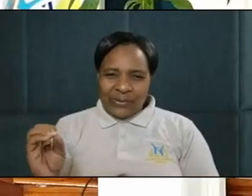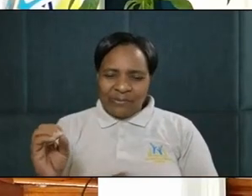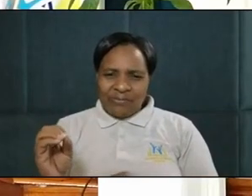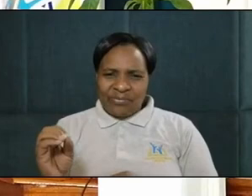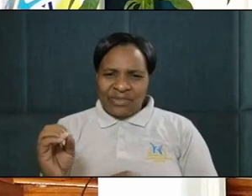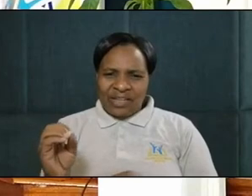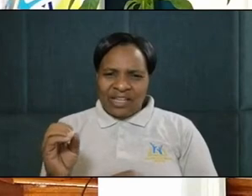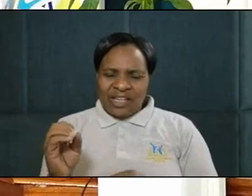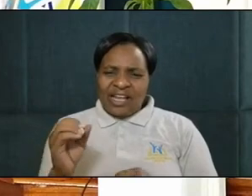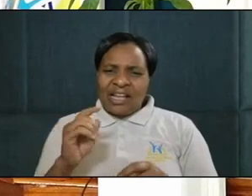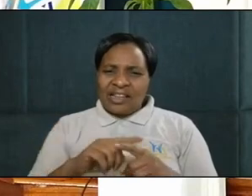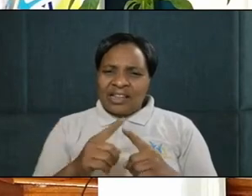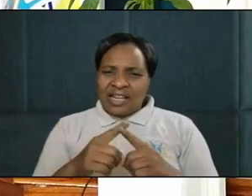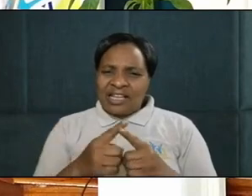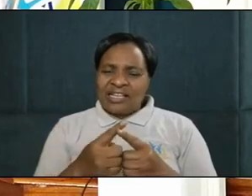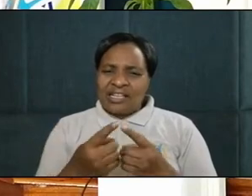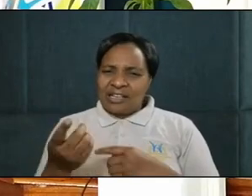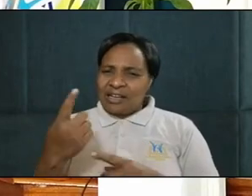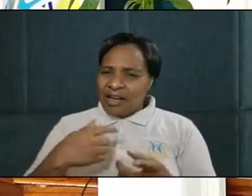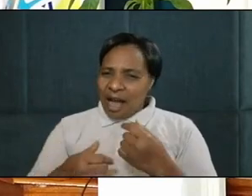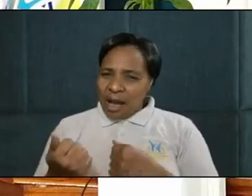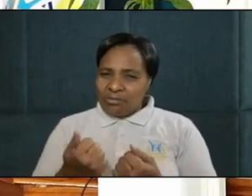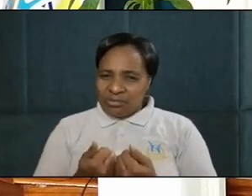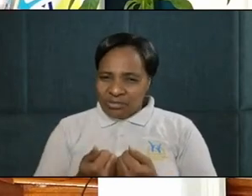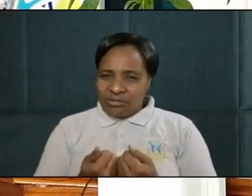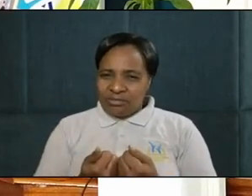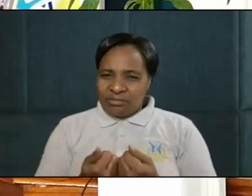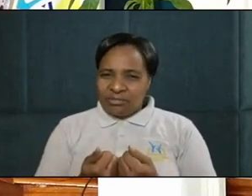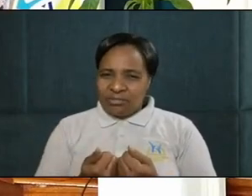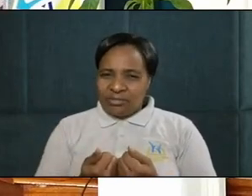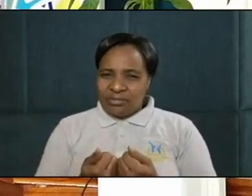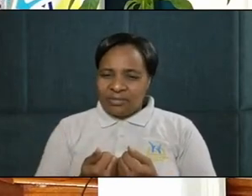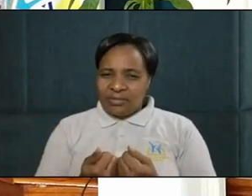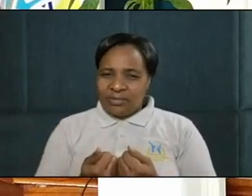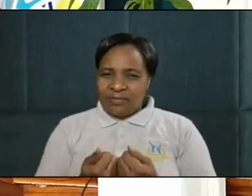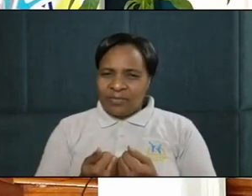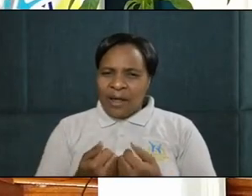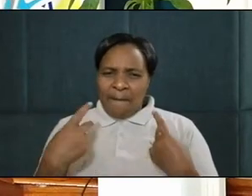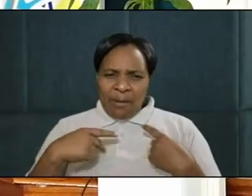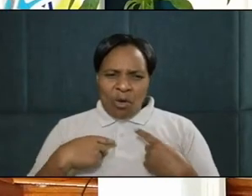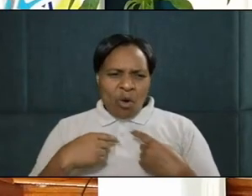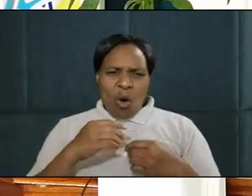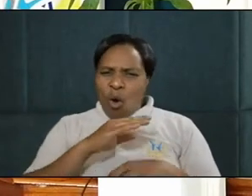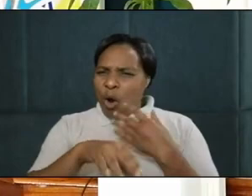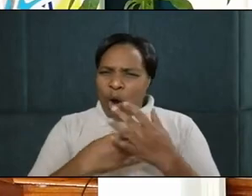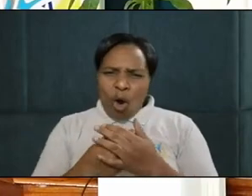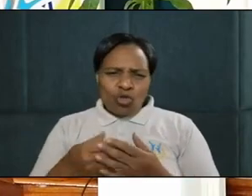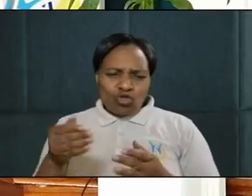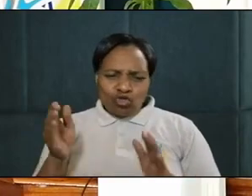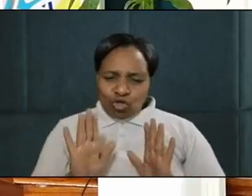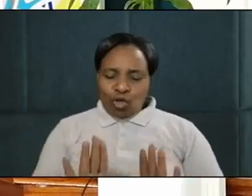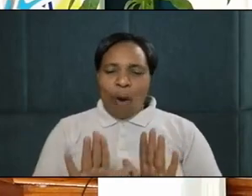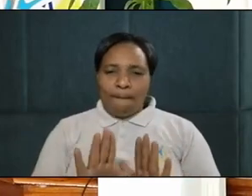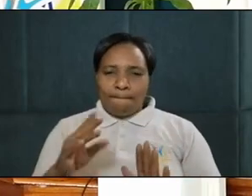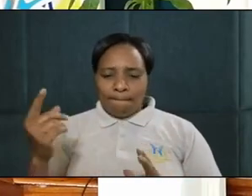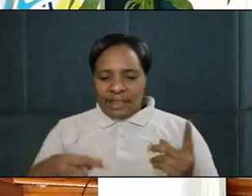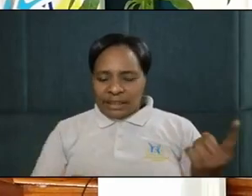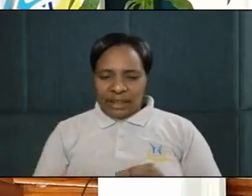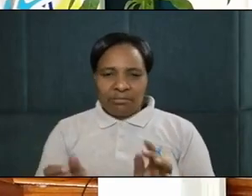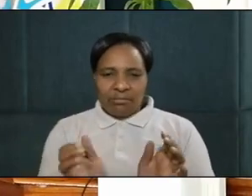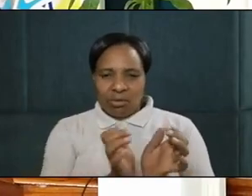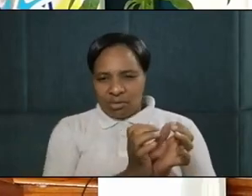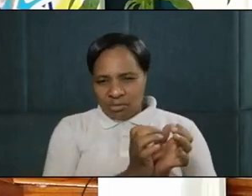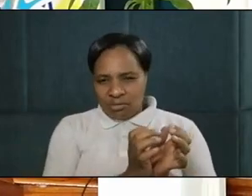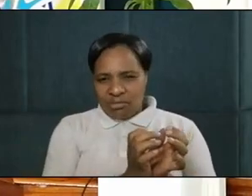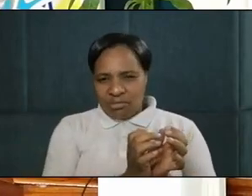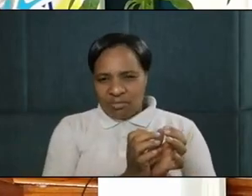He comes, and then when he comes, the mob stops beating. Oh, the mob stopped beating Paul. Is